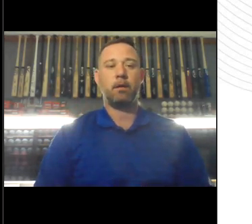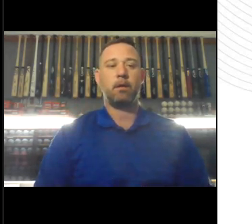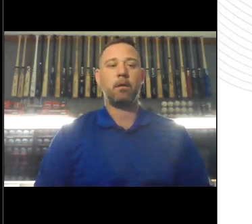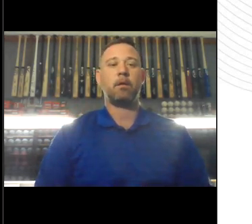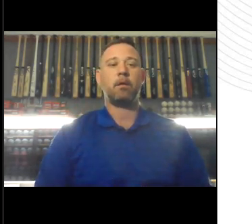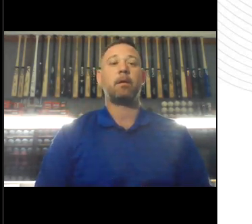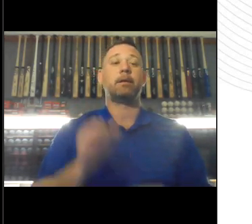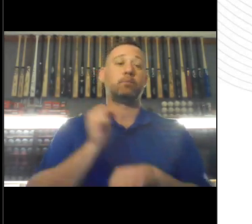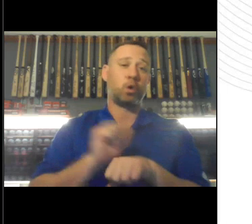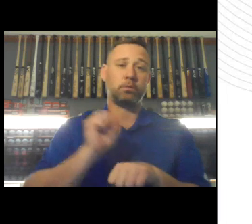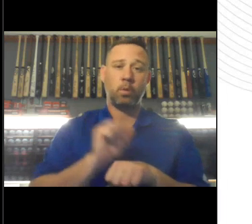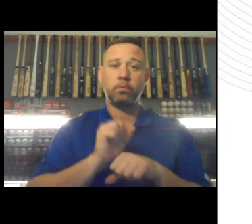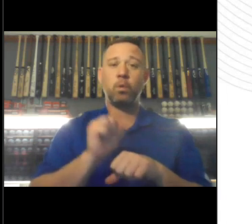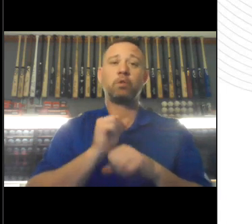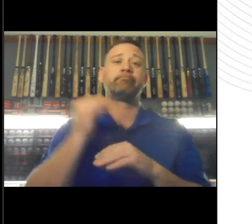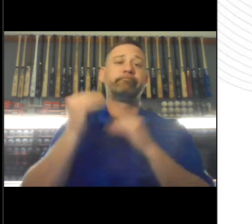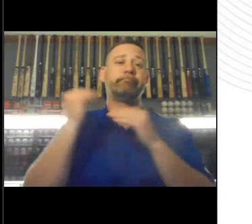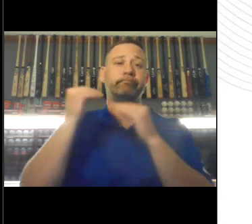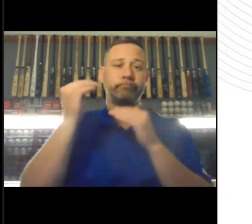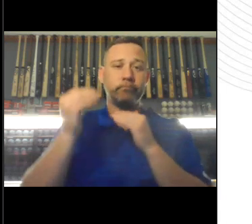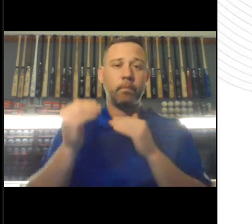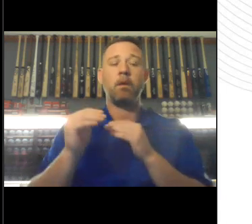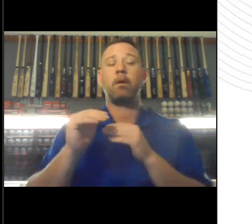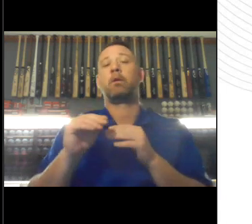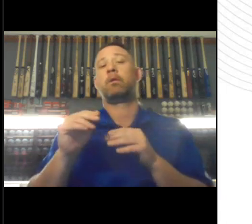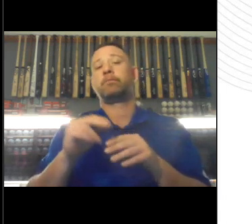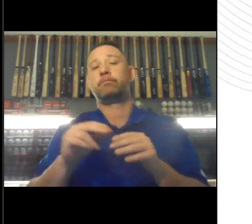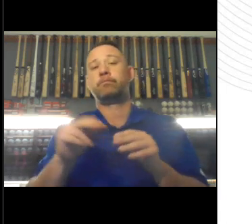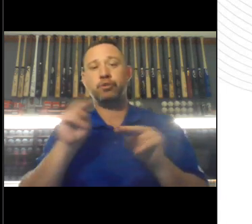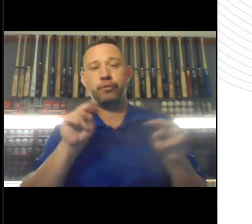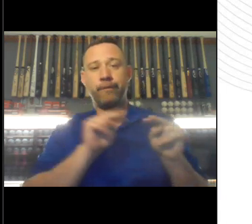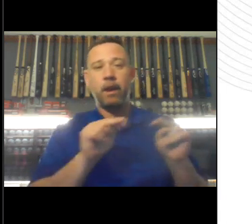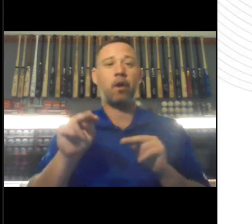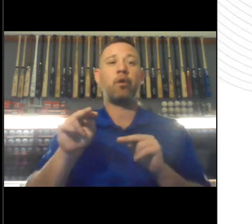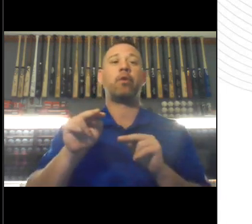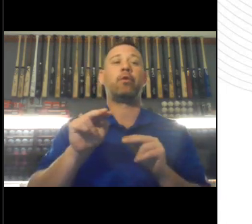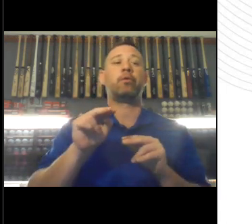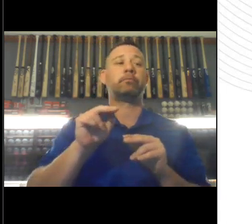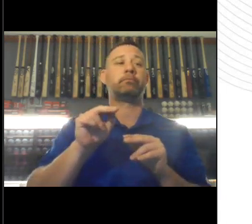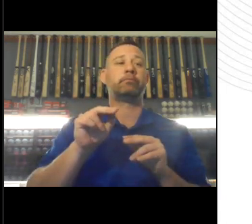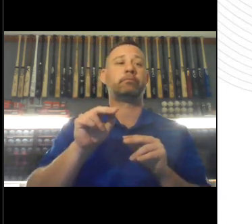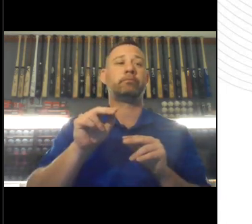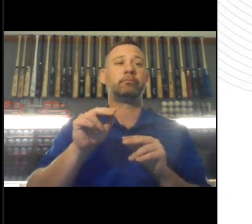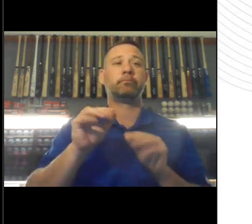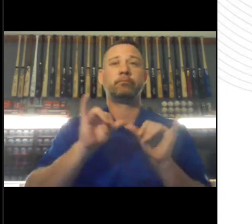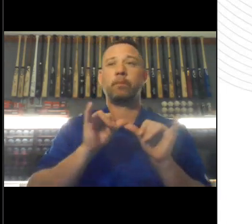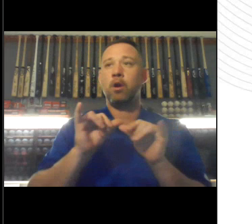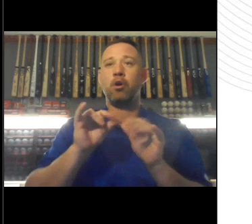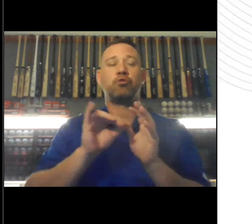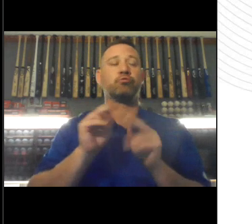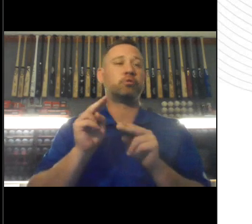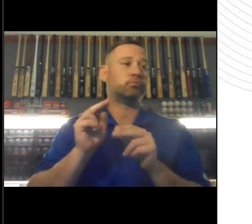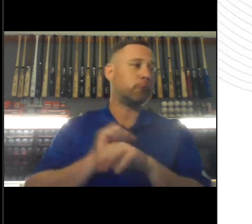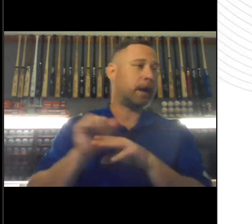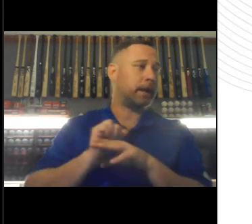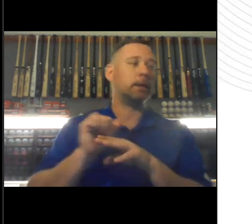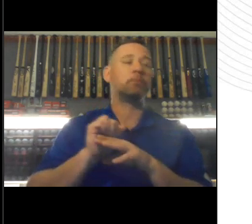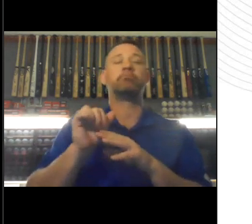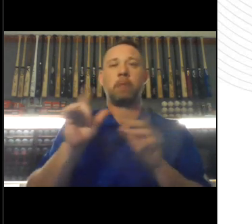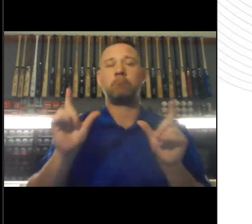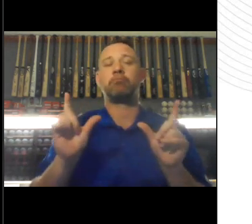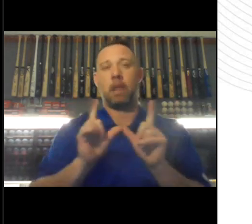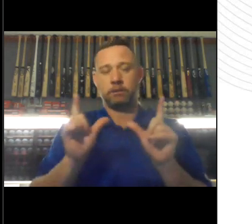up the ladder. He took and passed the land surveyor in training, which is the first step towards becoming a licensed surveyor, which he